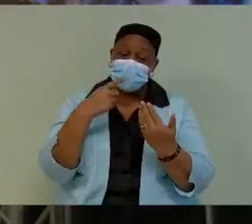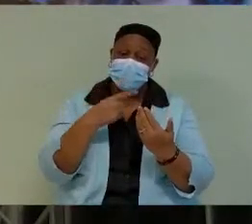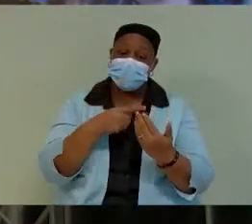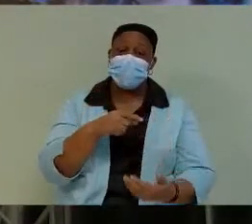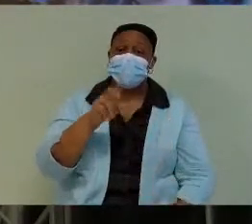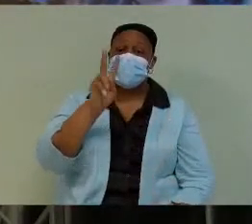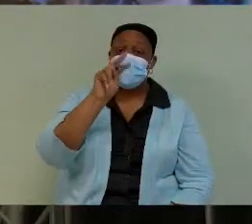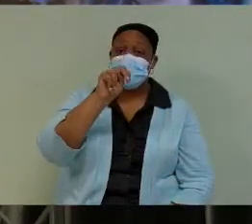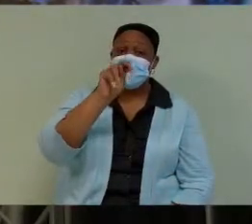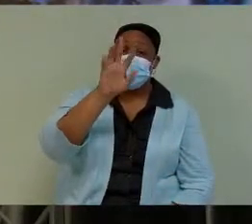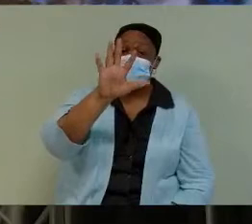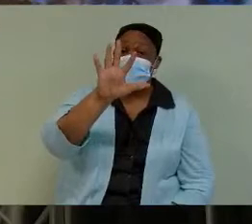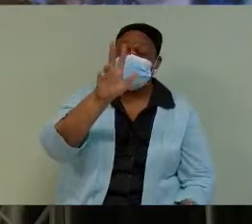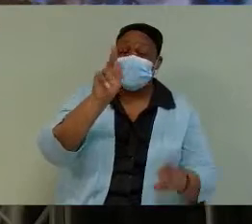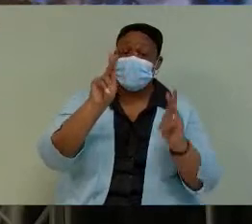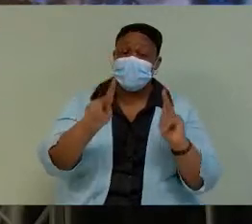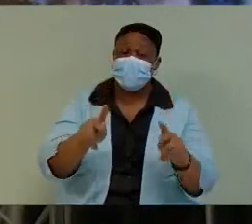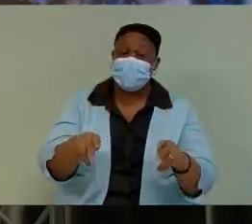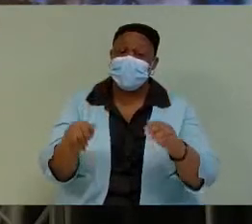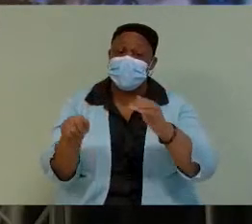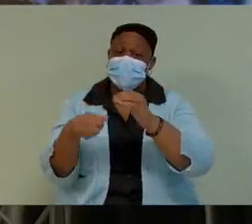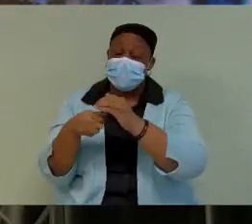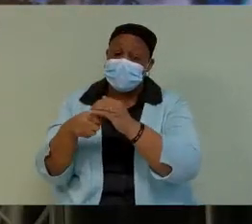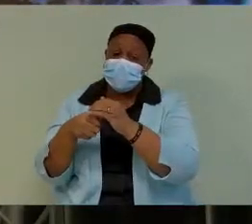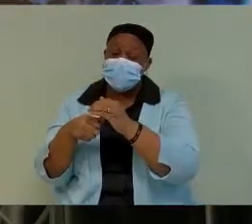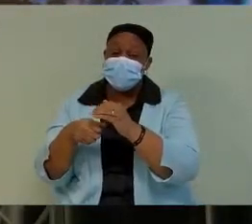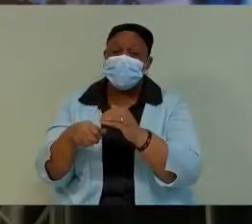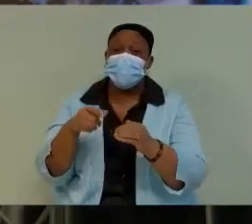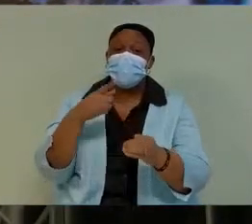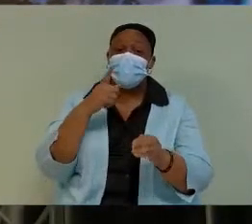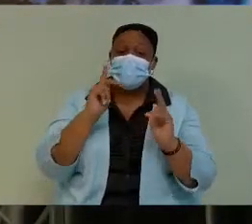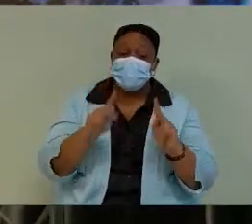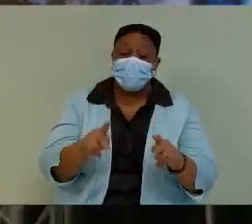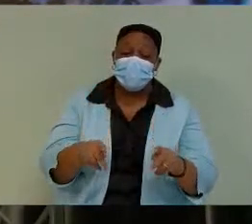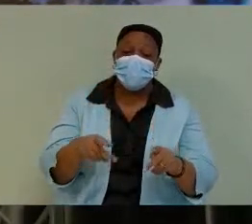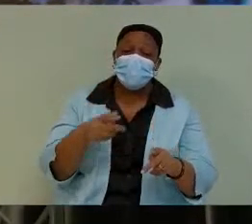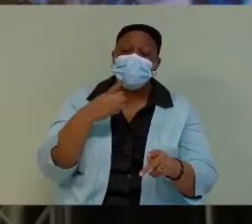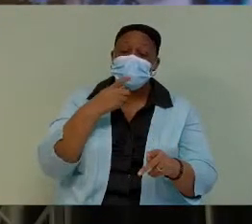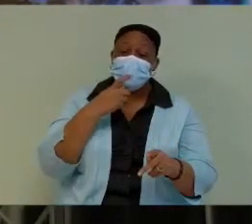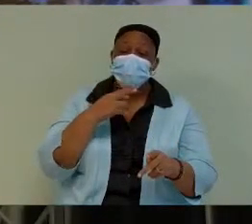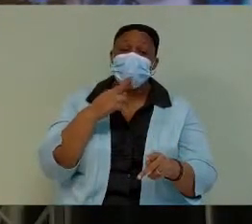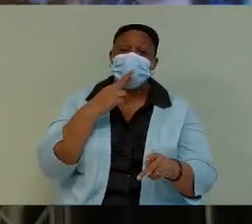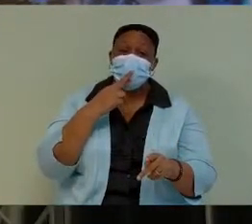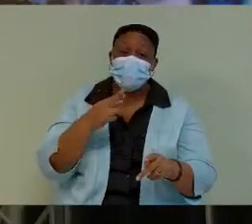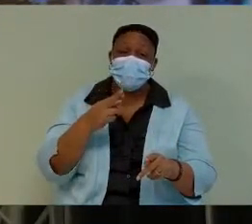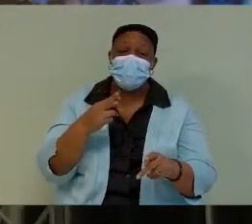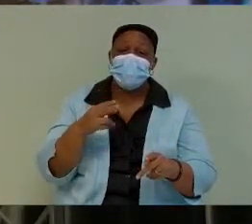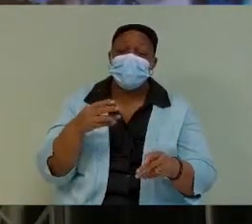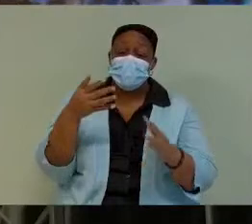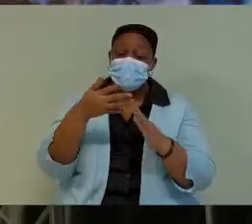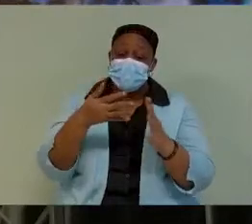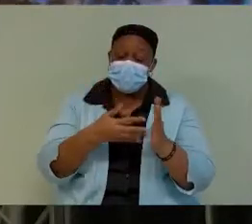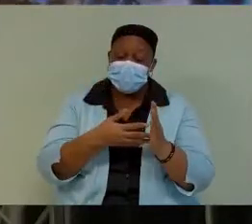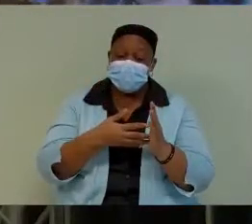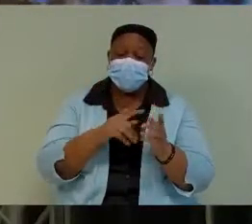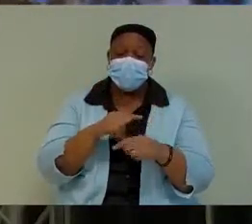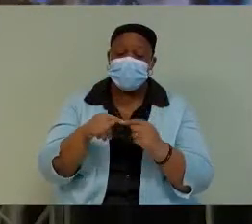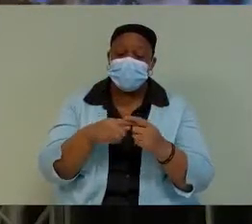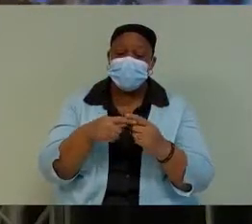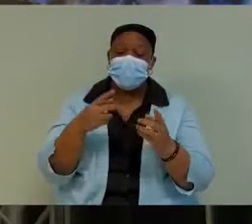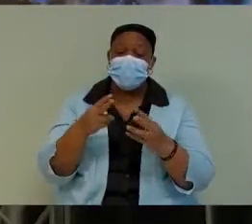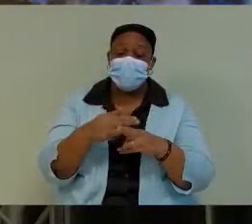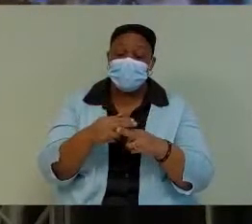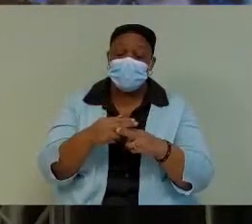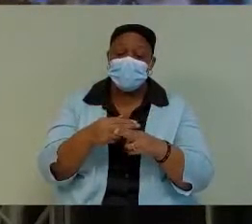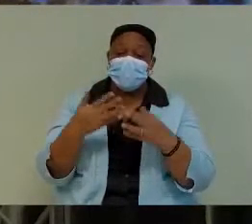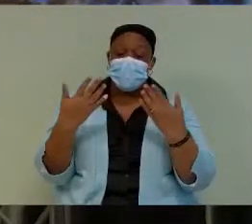quarantine? 25? Yes, and these are persons who are going to be tested when they're coming out of quarantine. We have persons who are